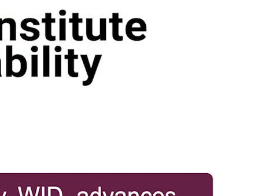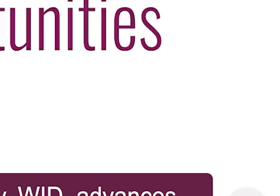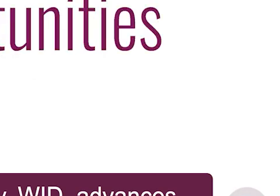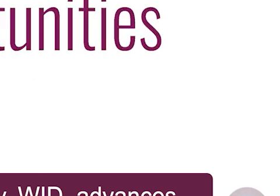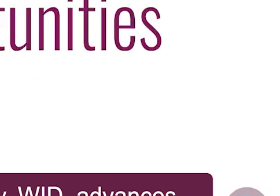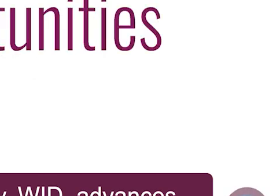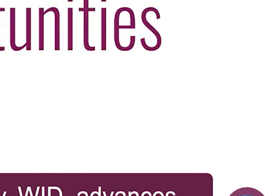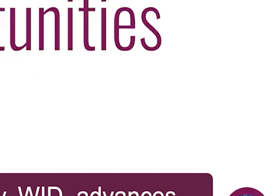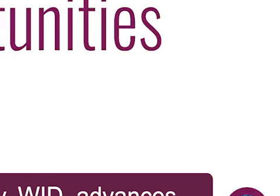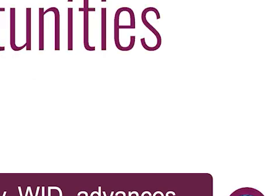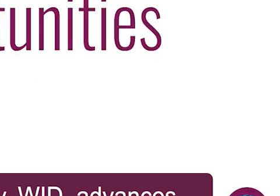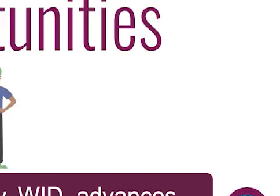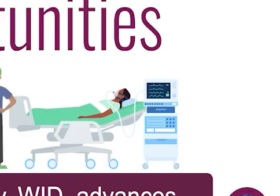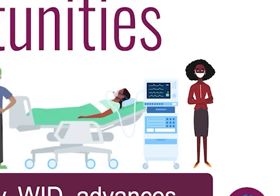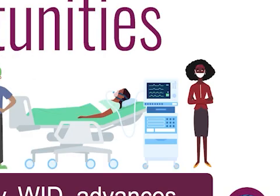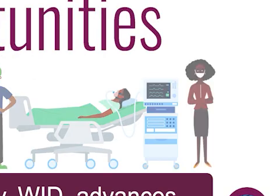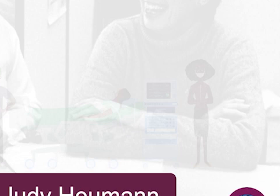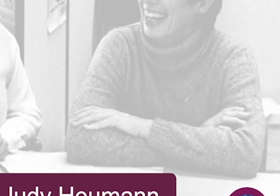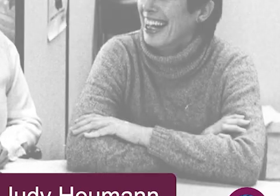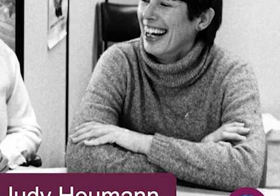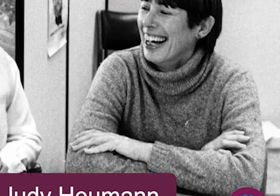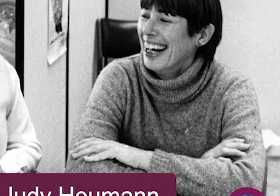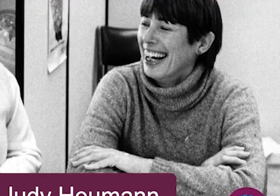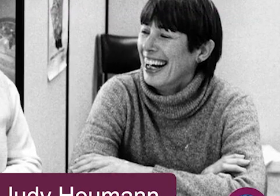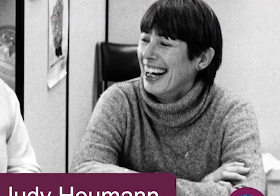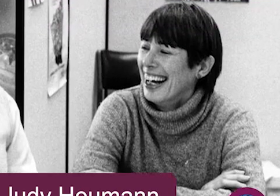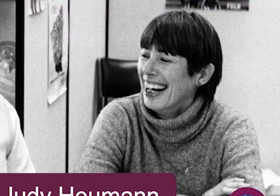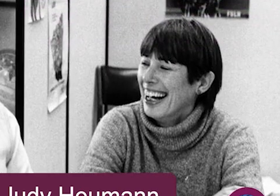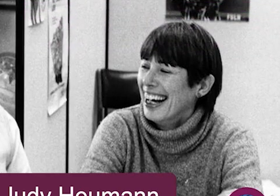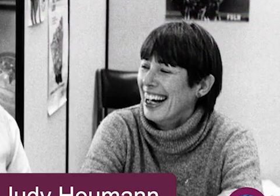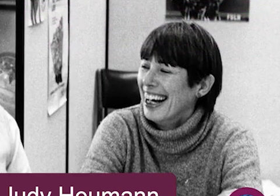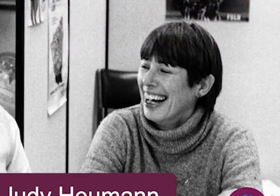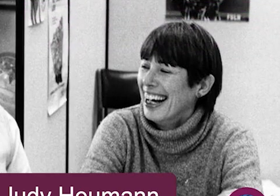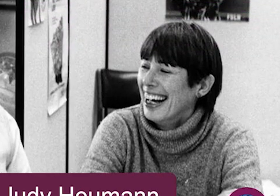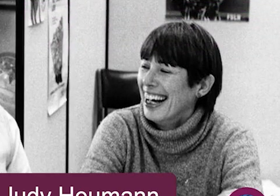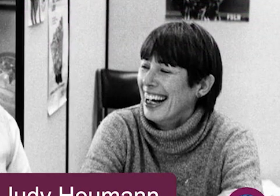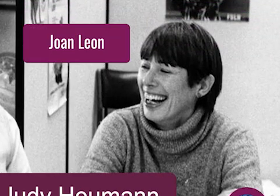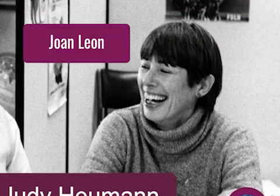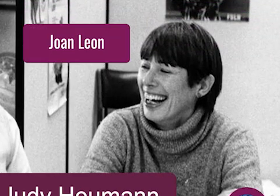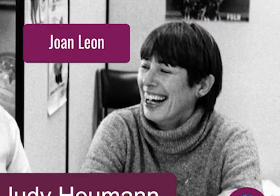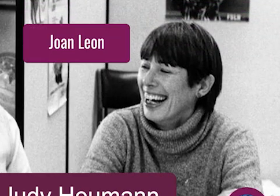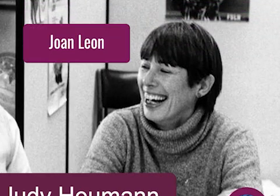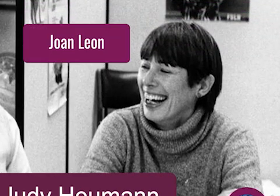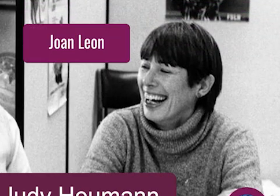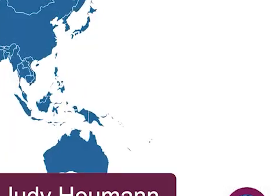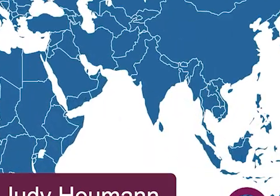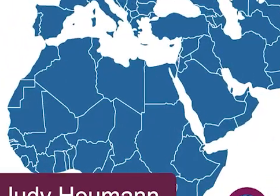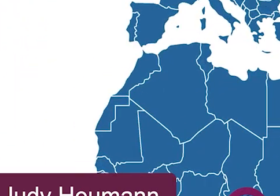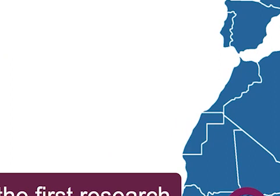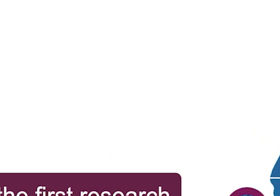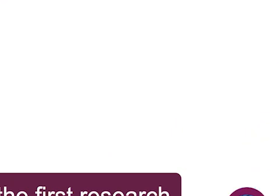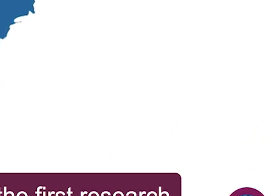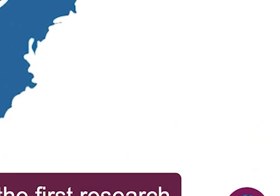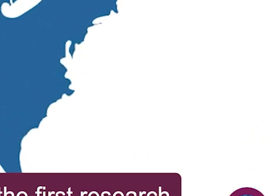advances the rights and opportunities of people with disabilities. Founded by disabled activists Judy Heumann, Ed Roberts, and Joan Leon, and based